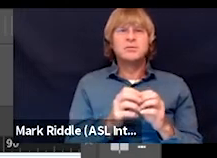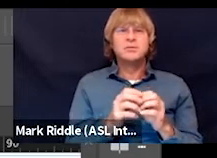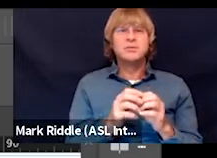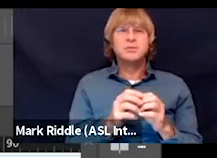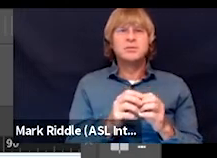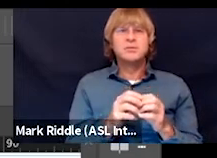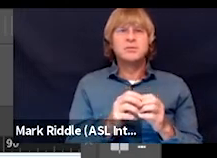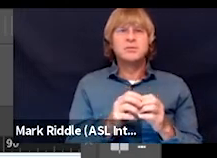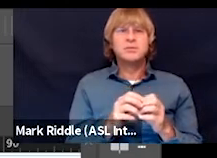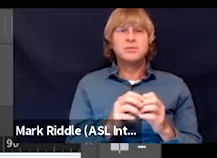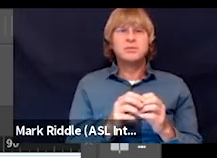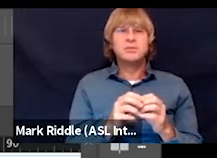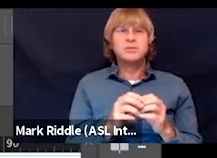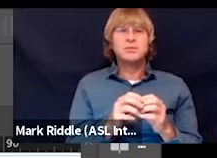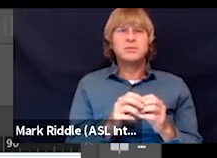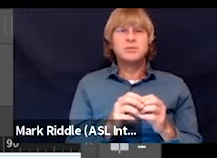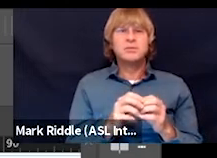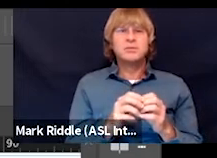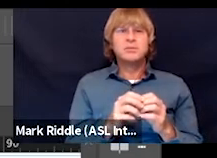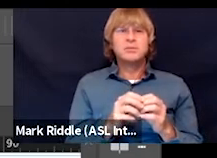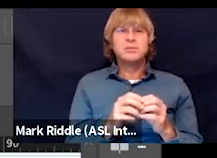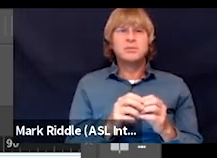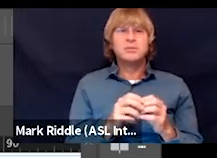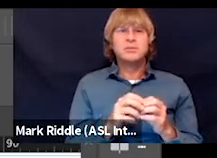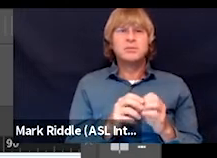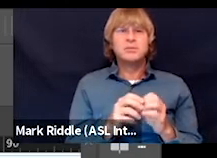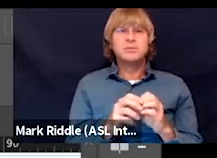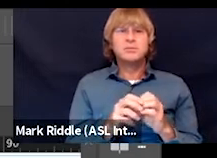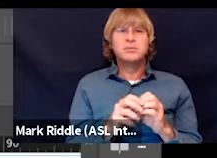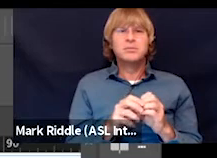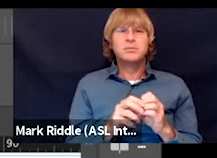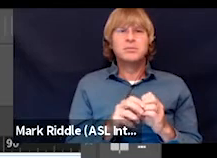let me go to that